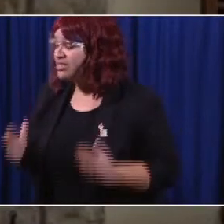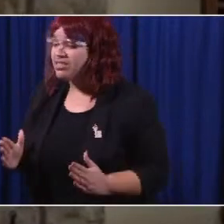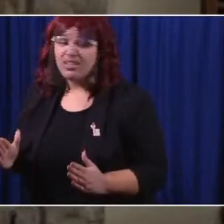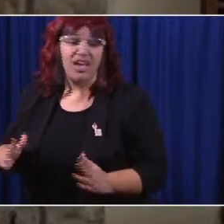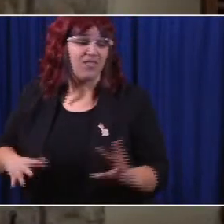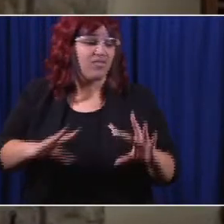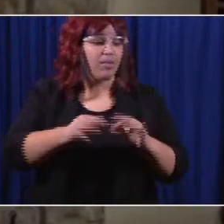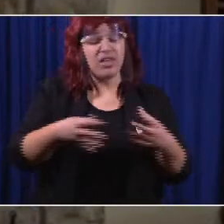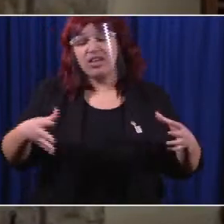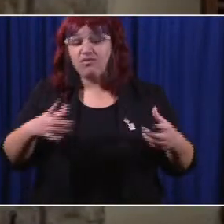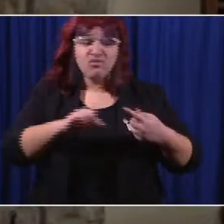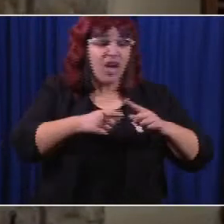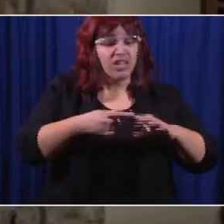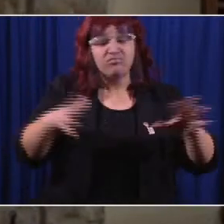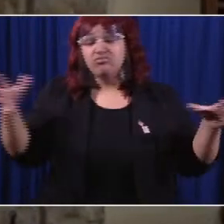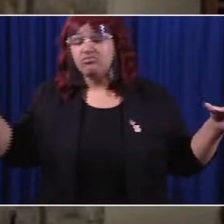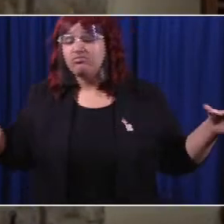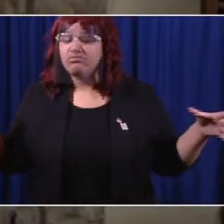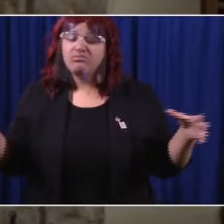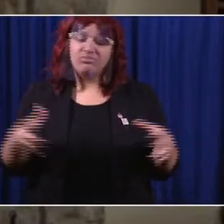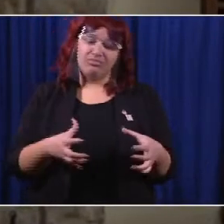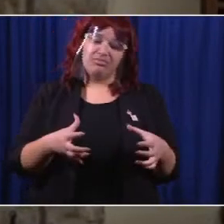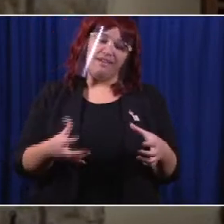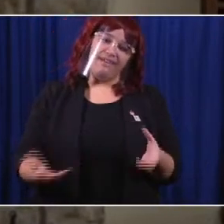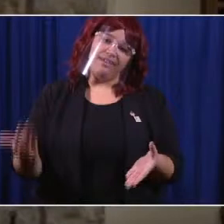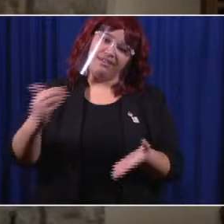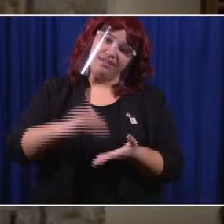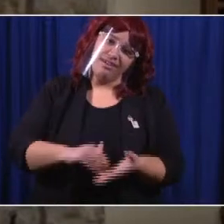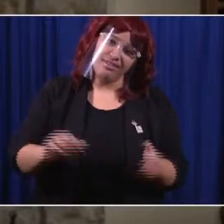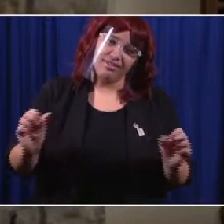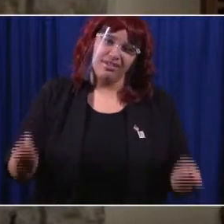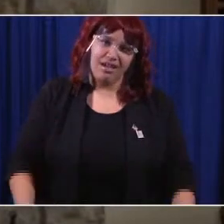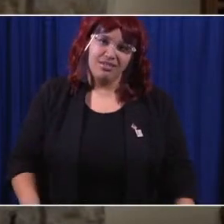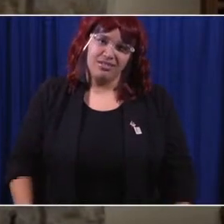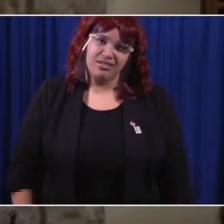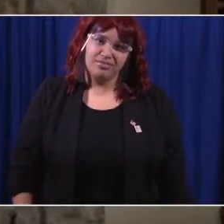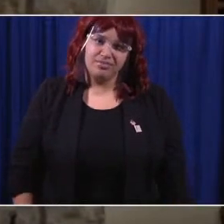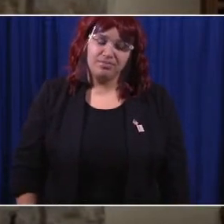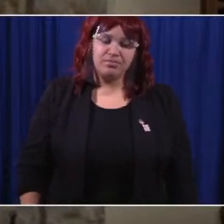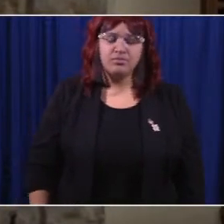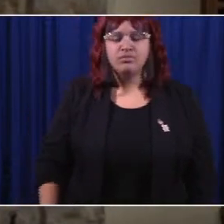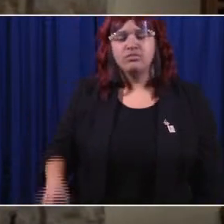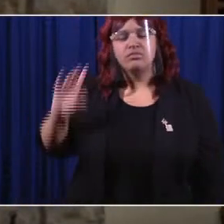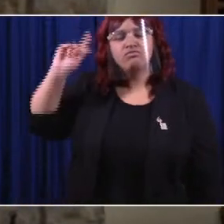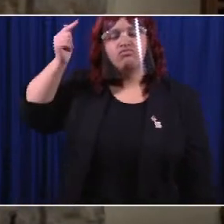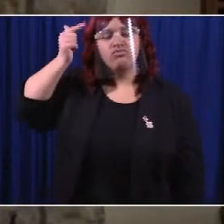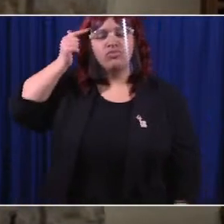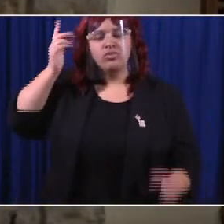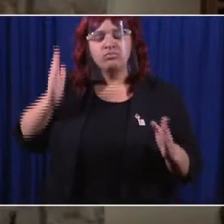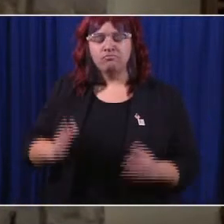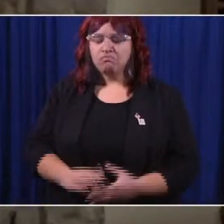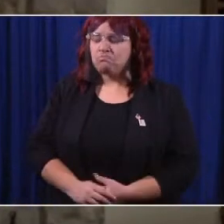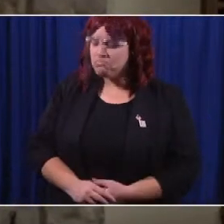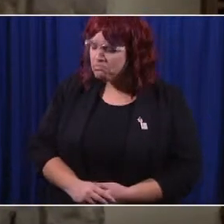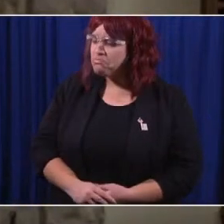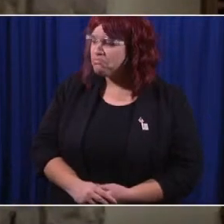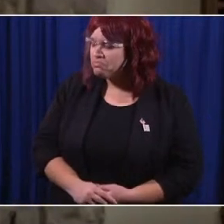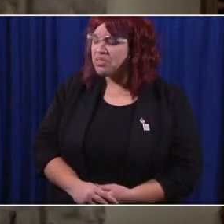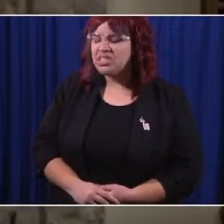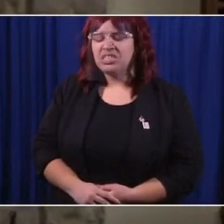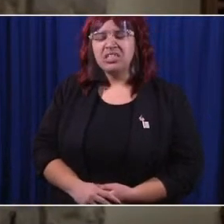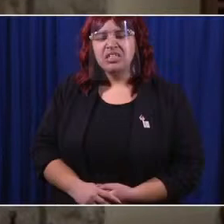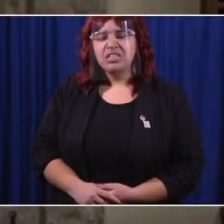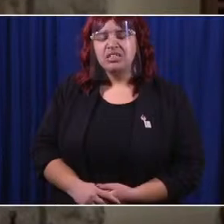that because of the long-term nature, many people who you are dealing with who have COVID,